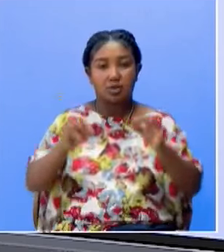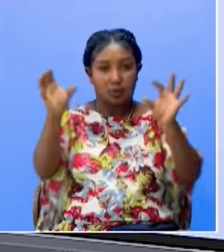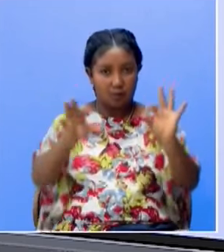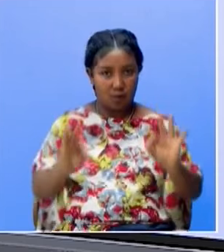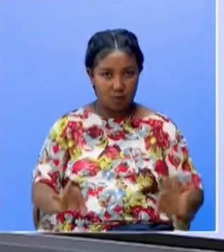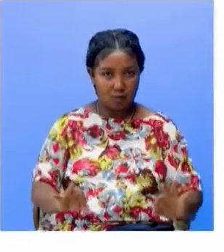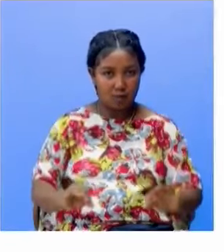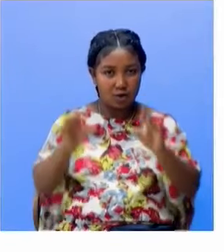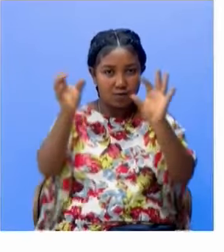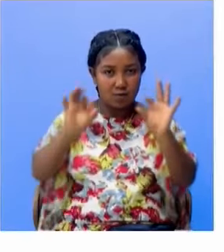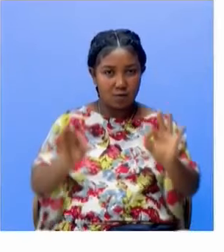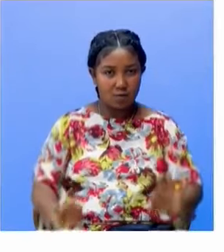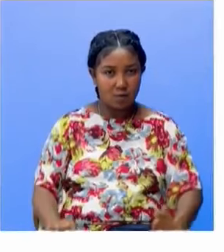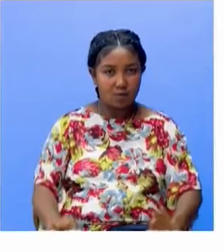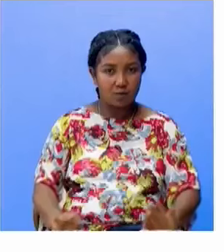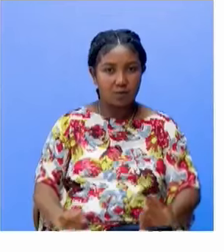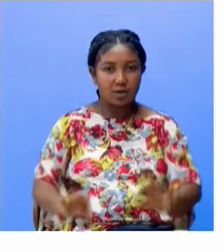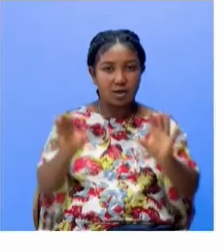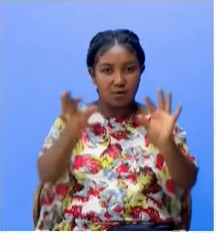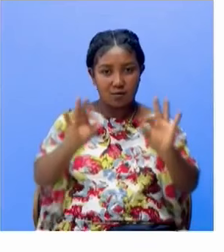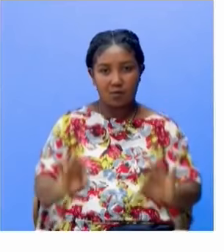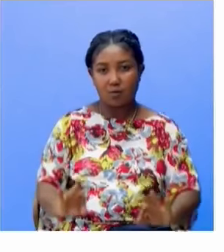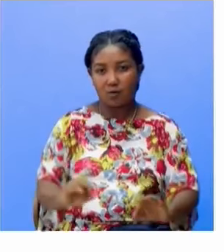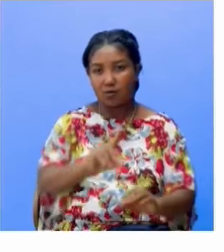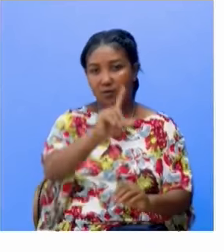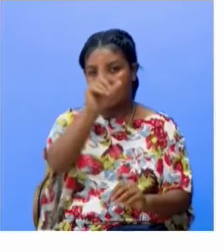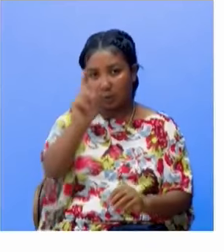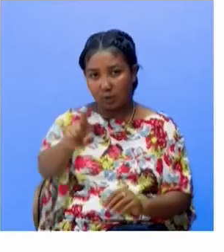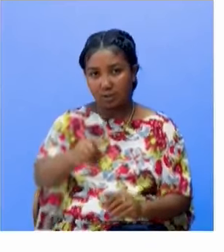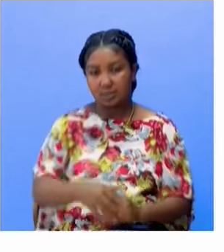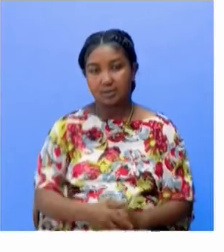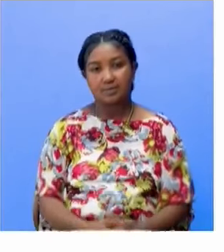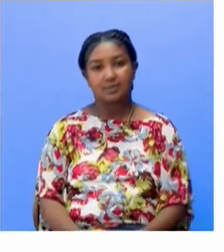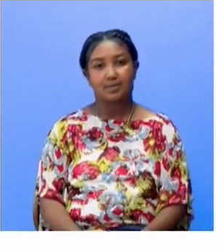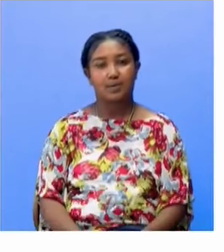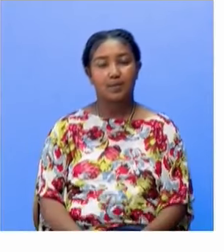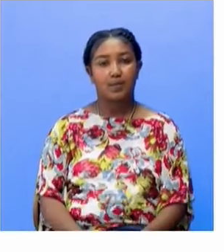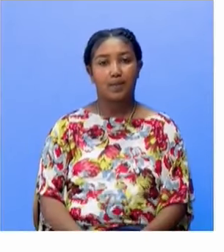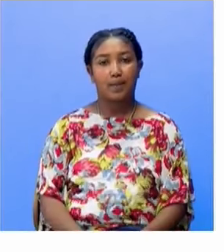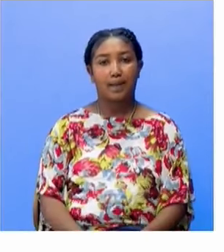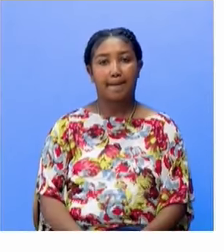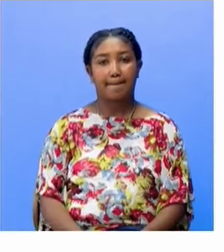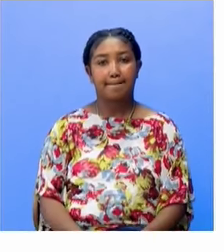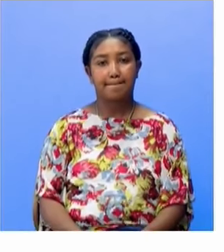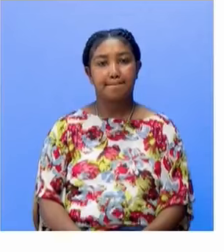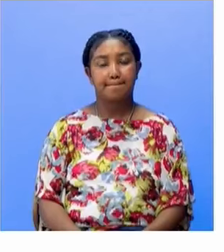of question here, the form of question